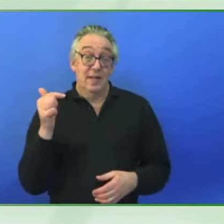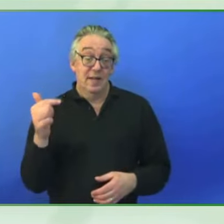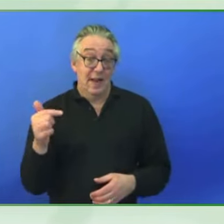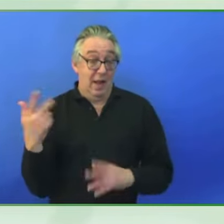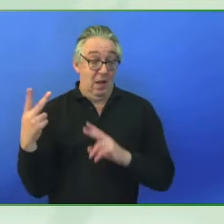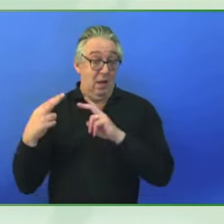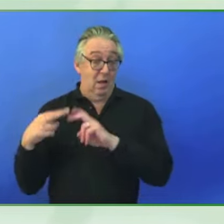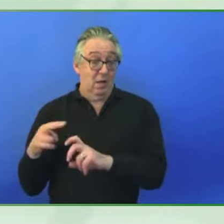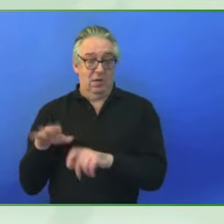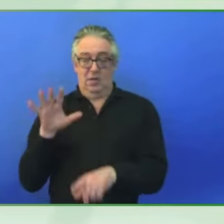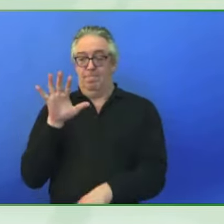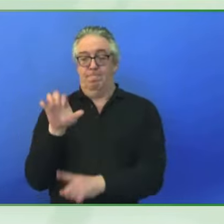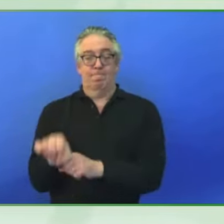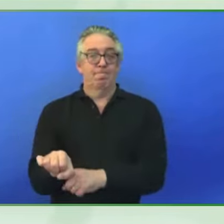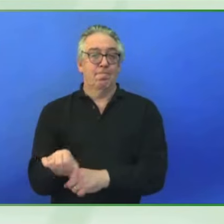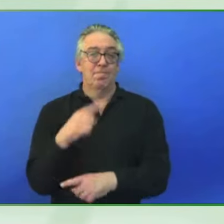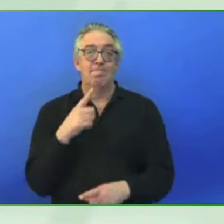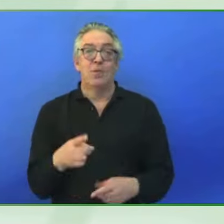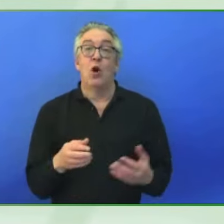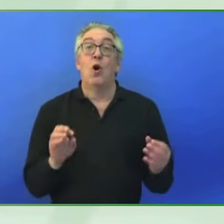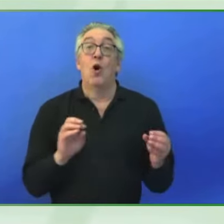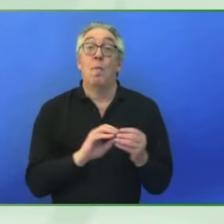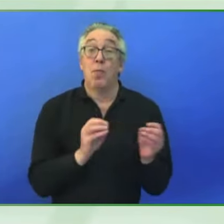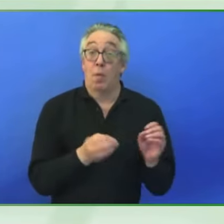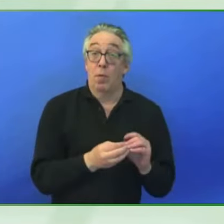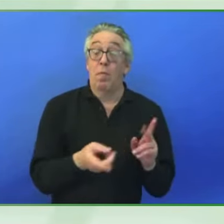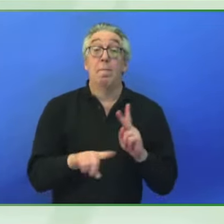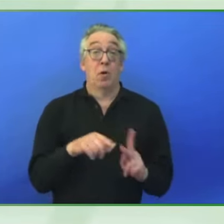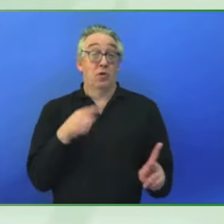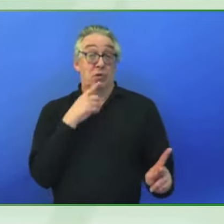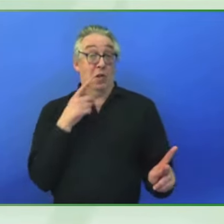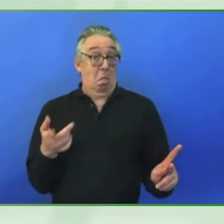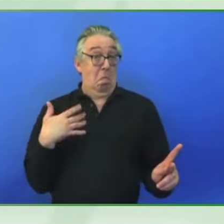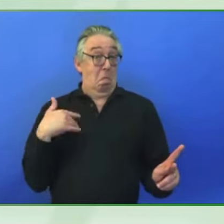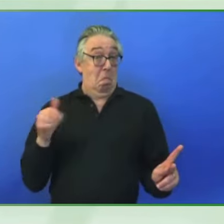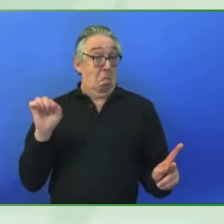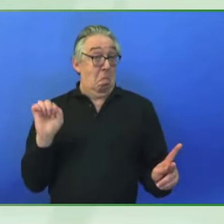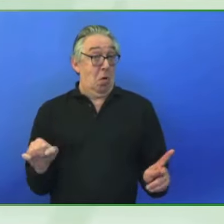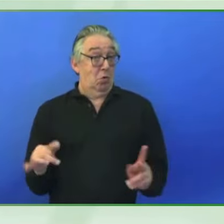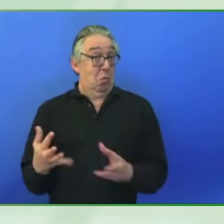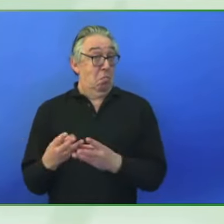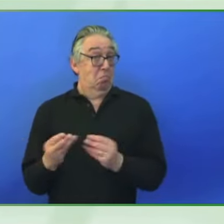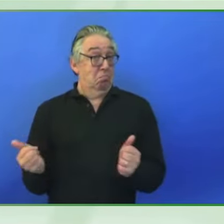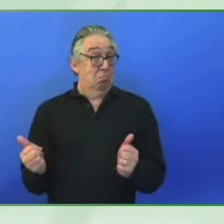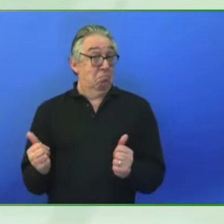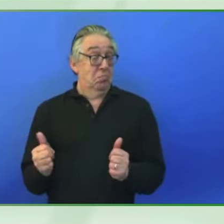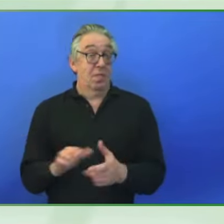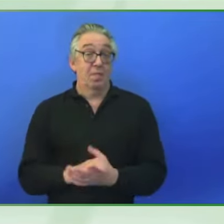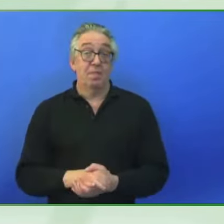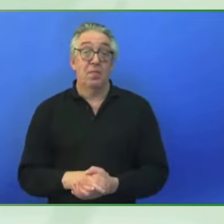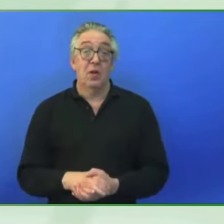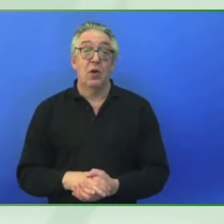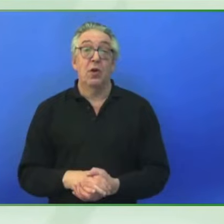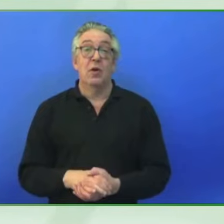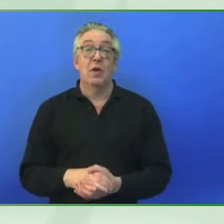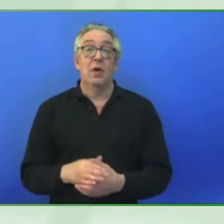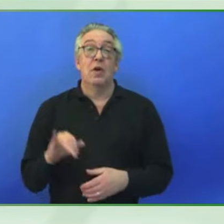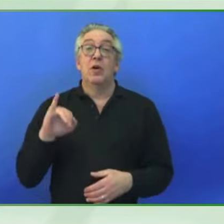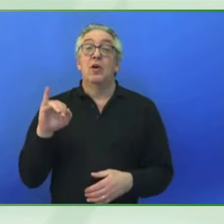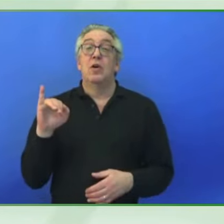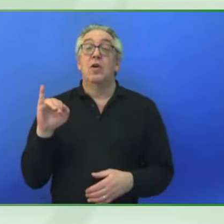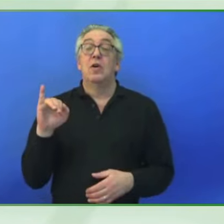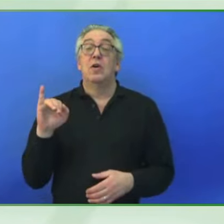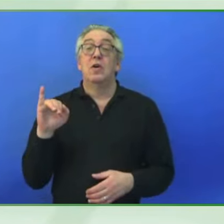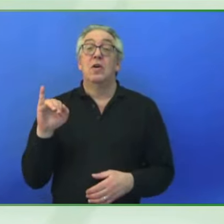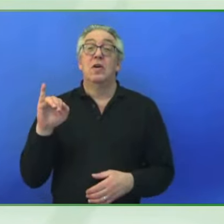the problem and the opportunity. And so I won't reiterate what James had already mentioned, but the idea was